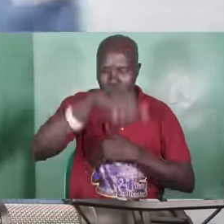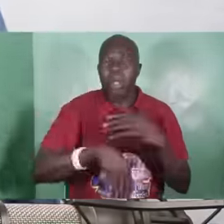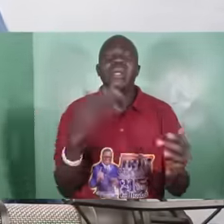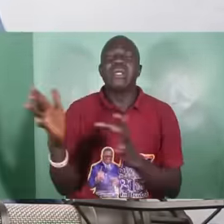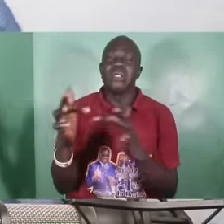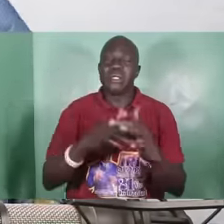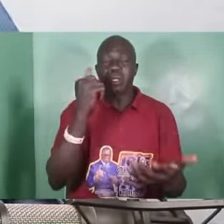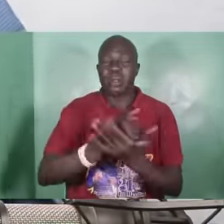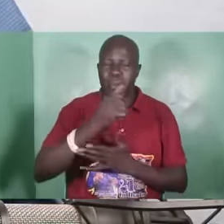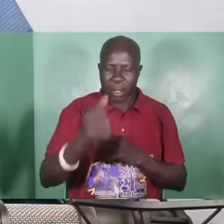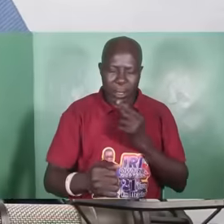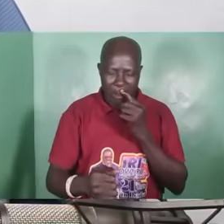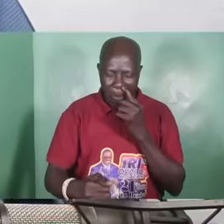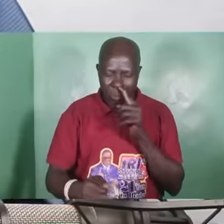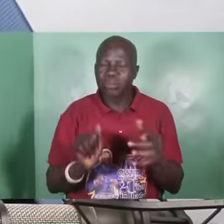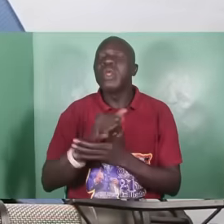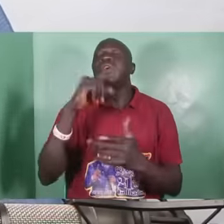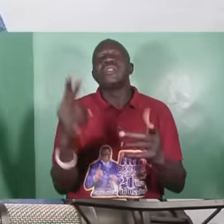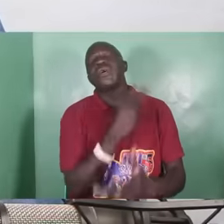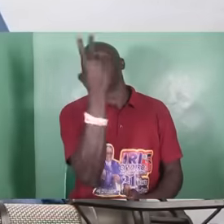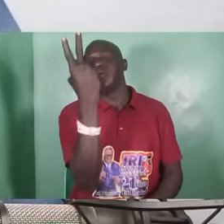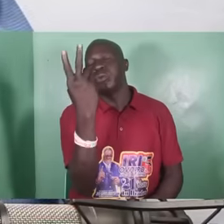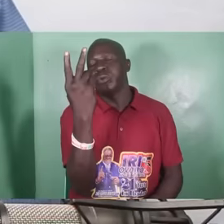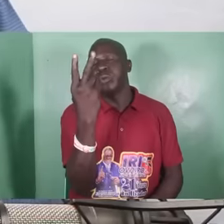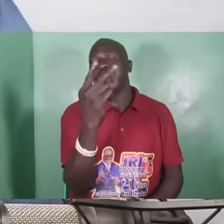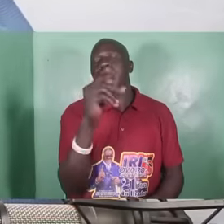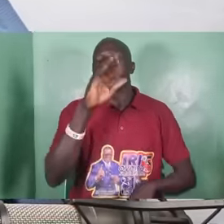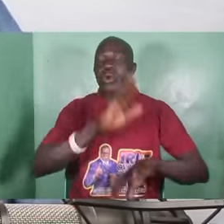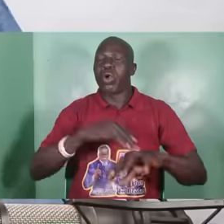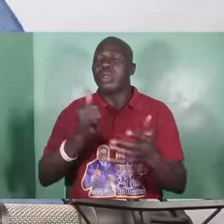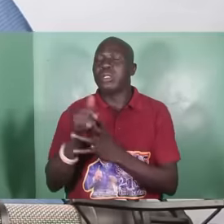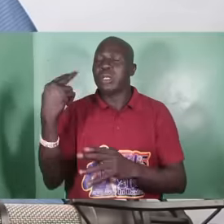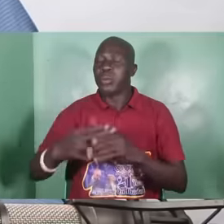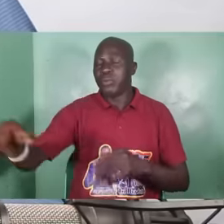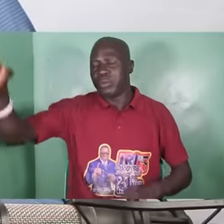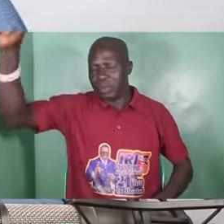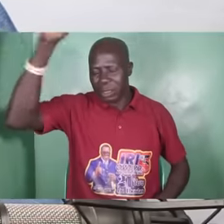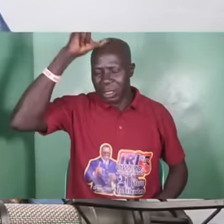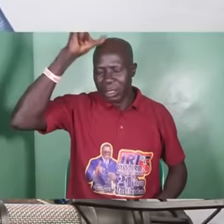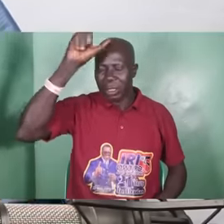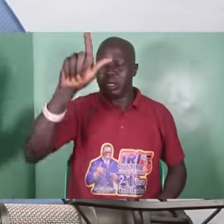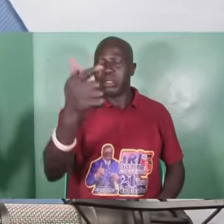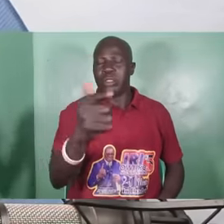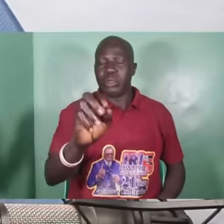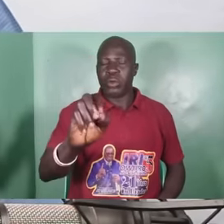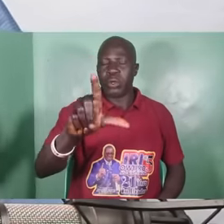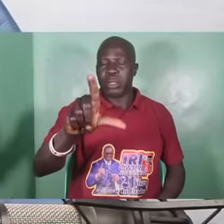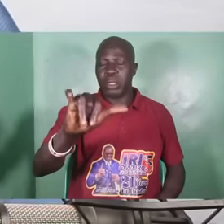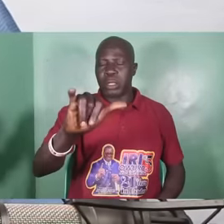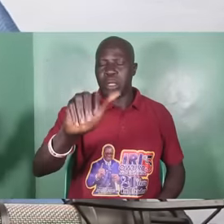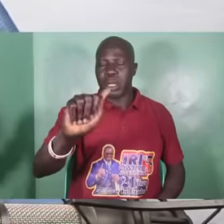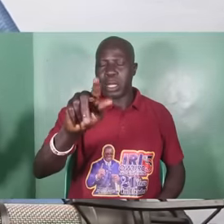the Pharaoh of your life. I pray amen. Amen. The second person. They call him Goliath. They are the day Goliath